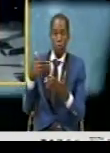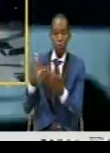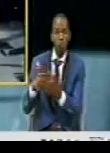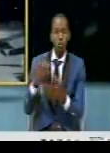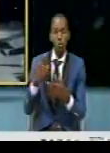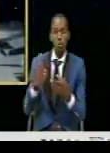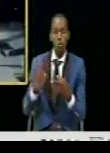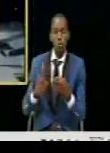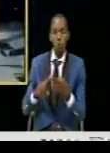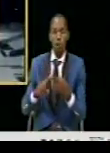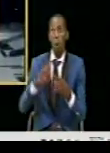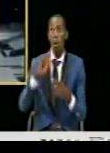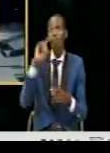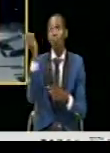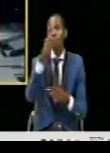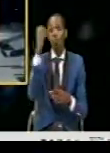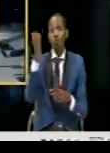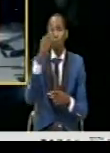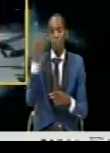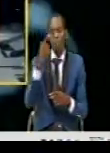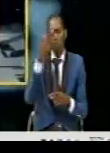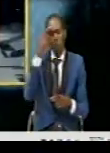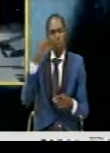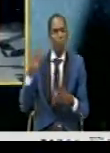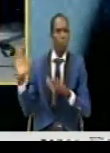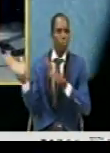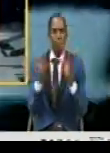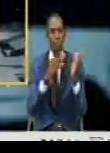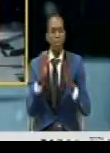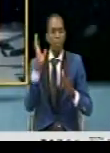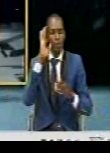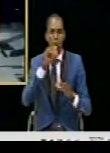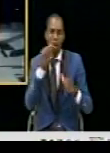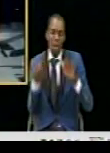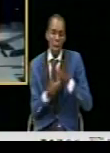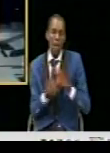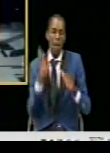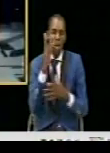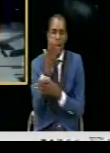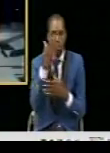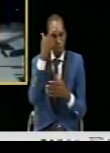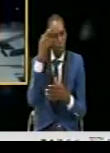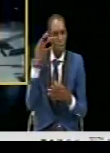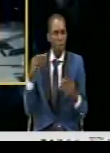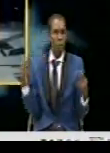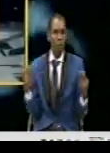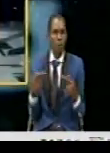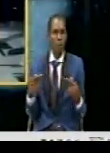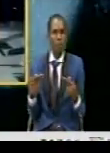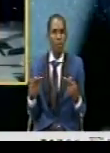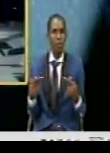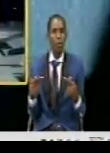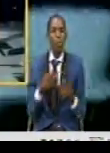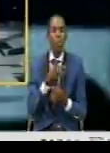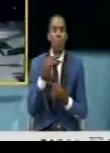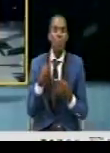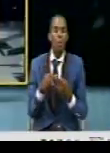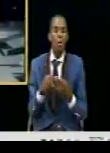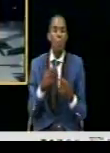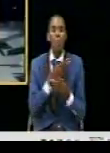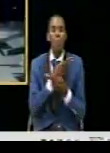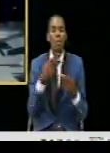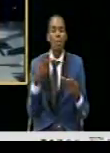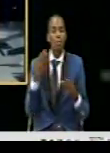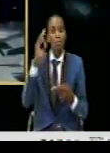I will hold on. The hand will pay me. So if I then have fun day, I'll put my hand for inside my body so that the hand will go there to pay